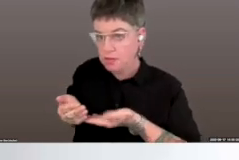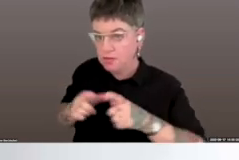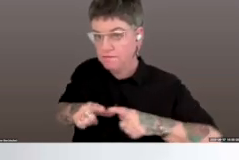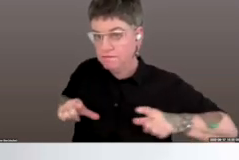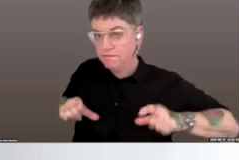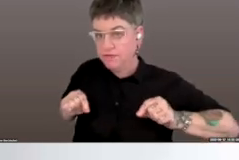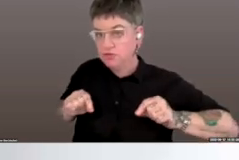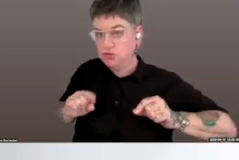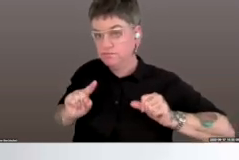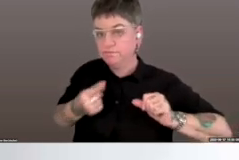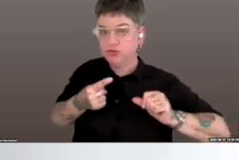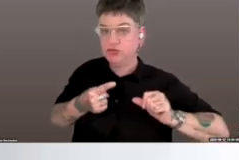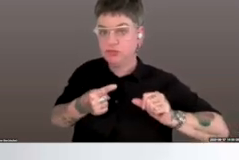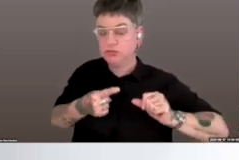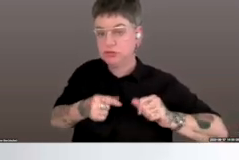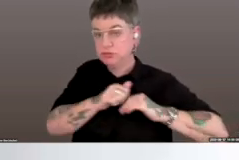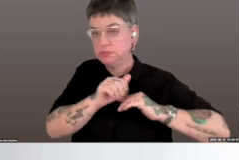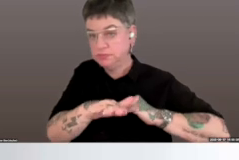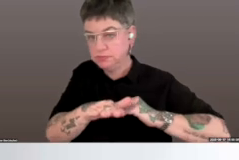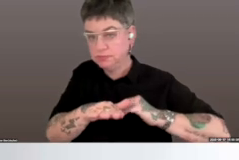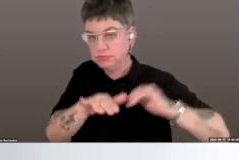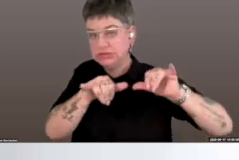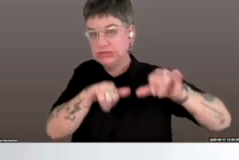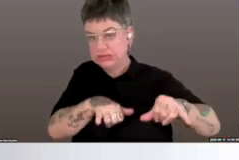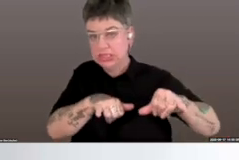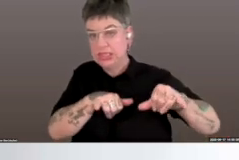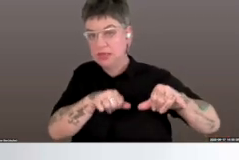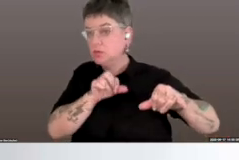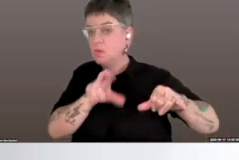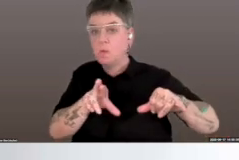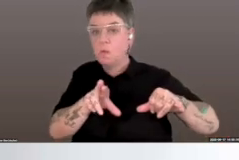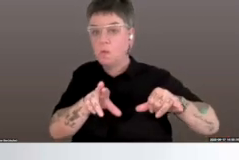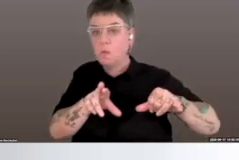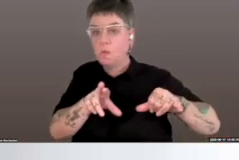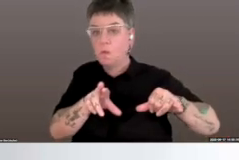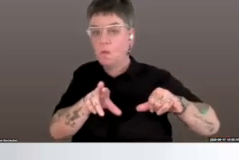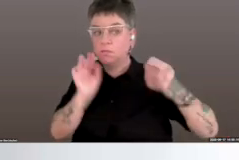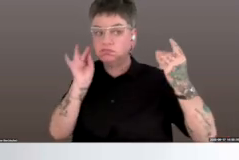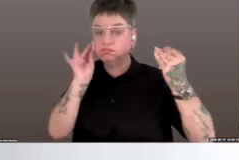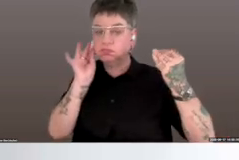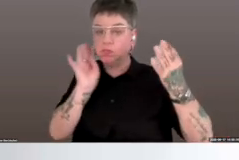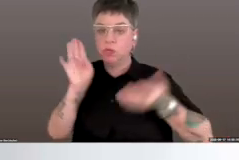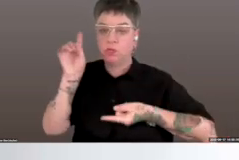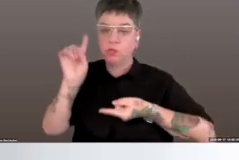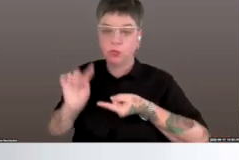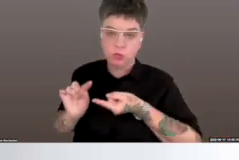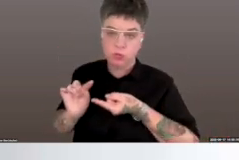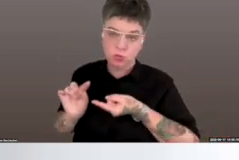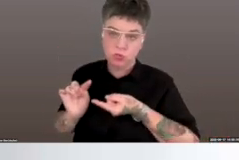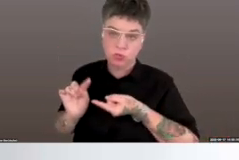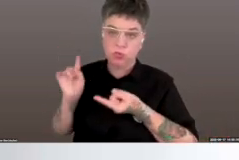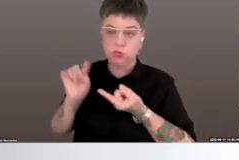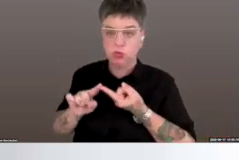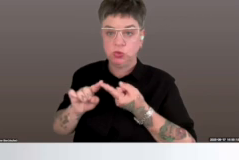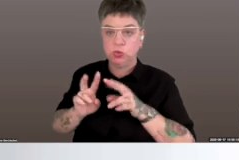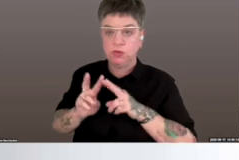was originally issued remain, or is it contemplated that it would be reduced to the